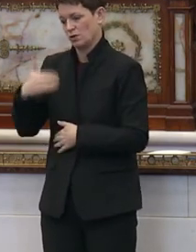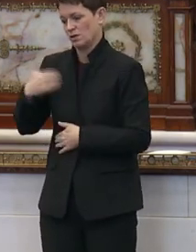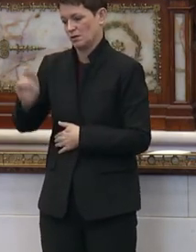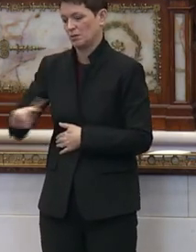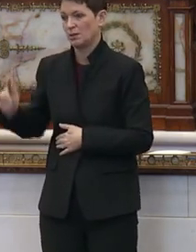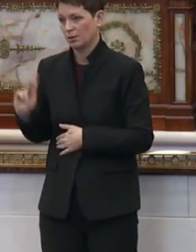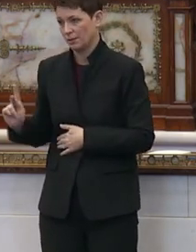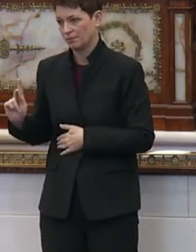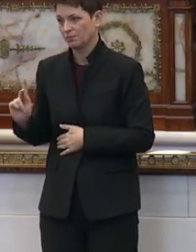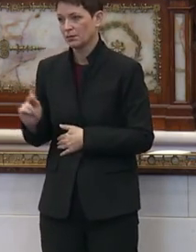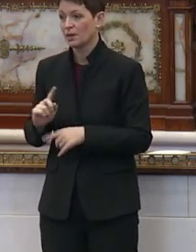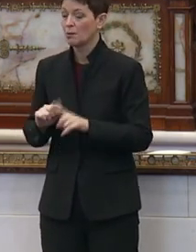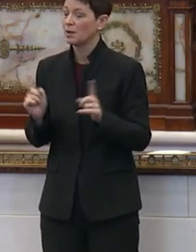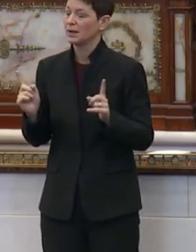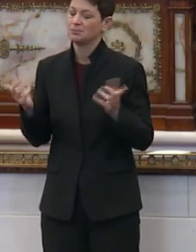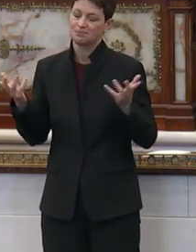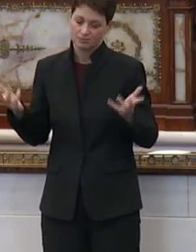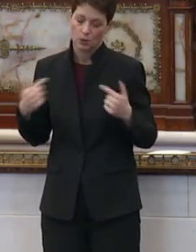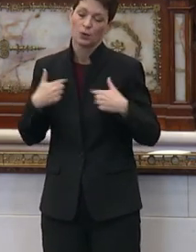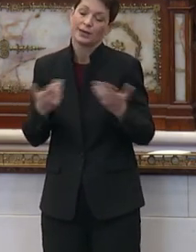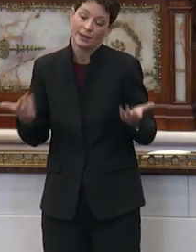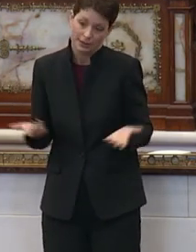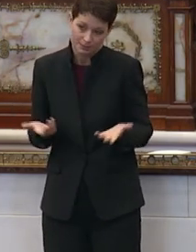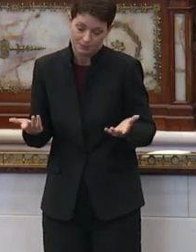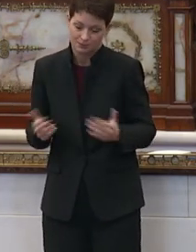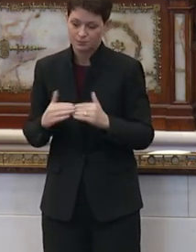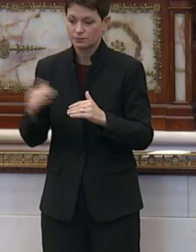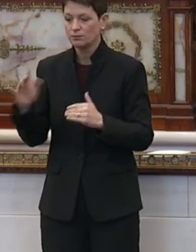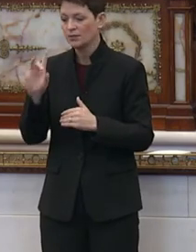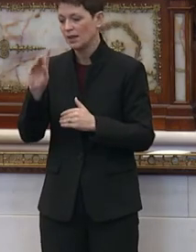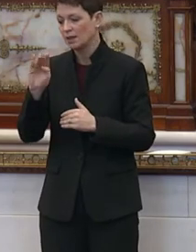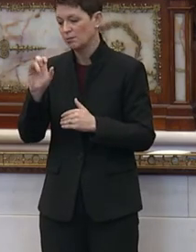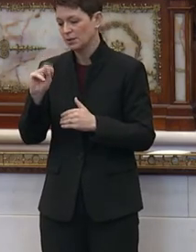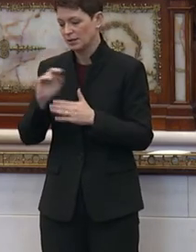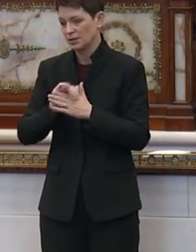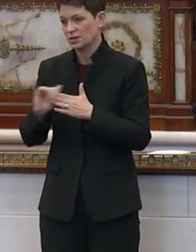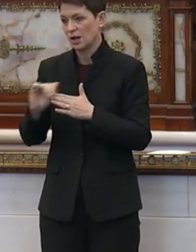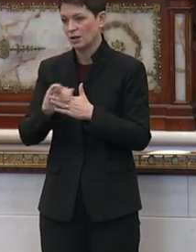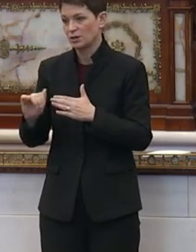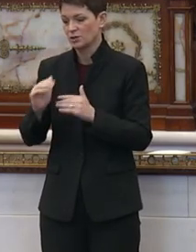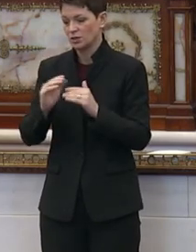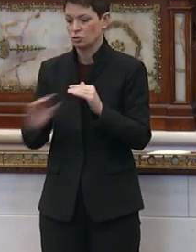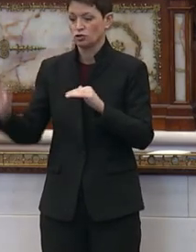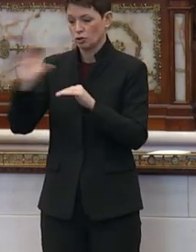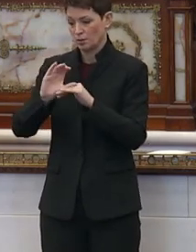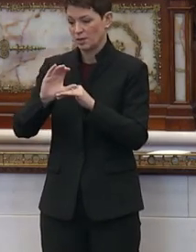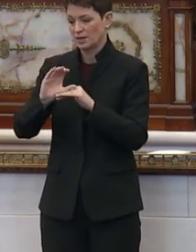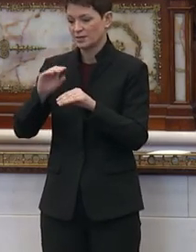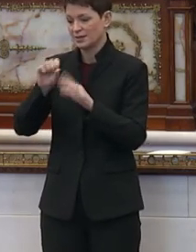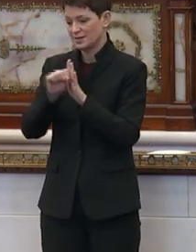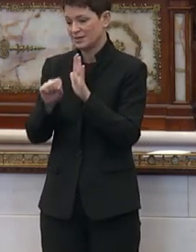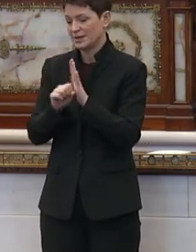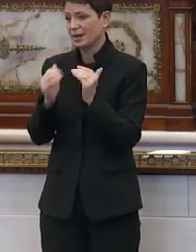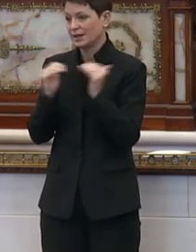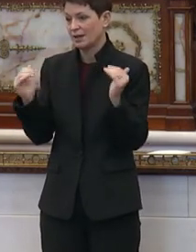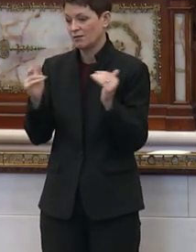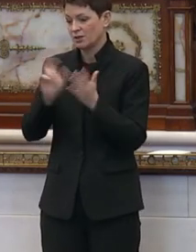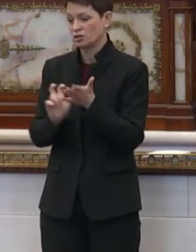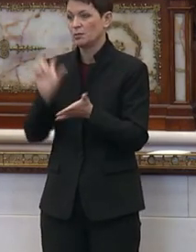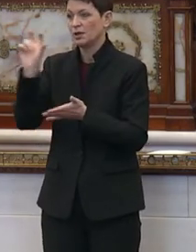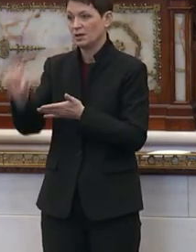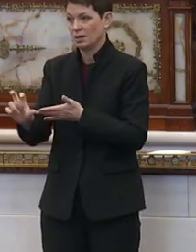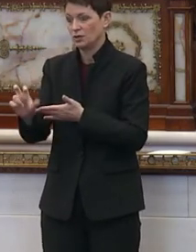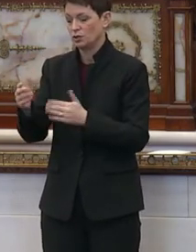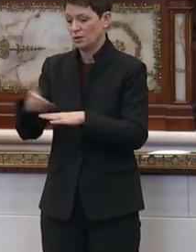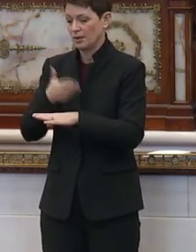people. But nonetheless, here we are. We have more than $8 billion in surplus at the state level that should go towards